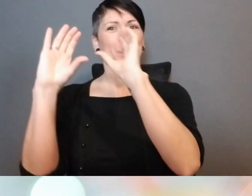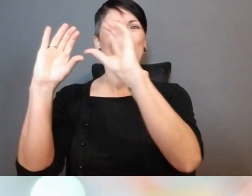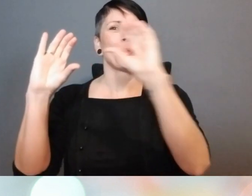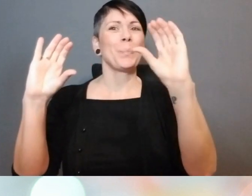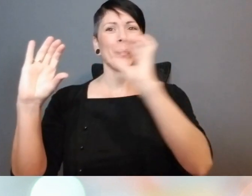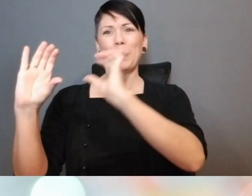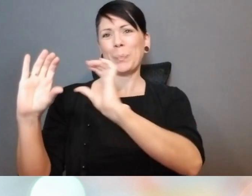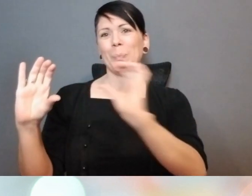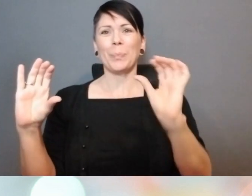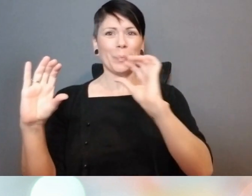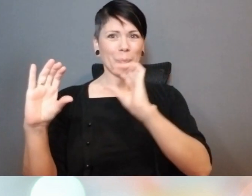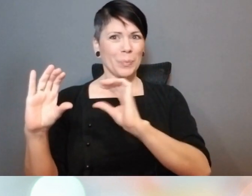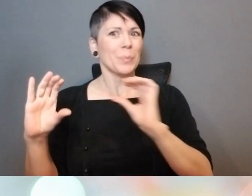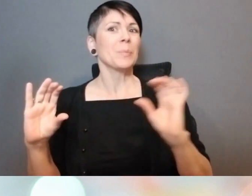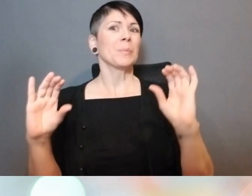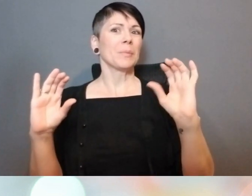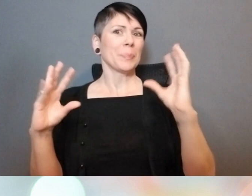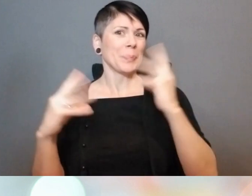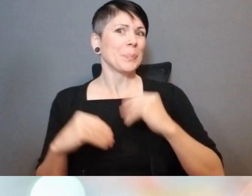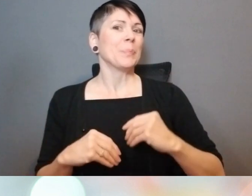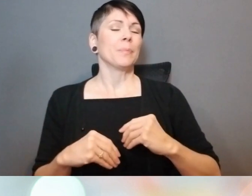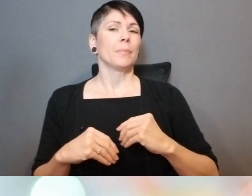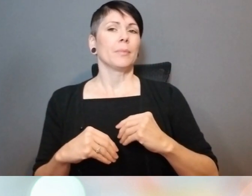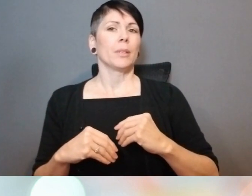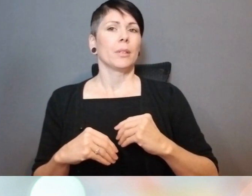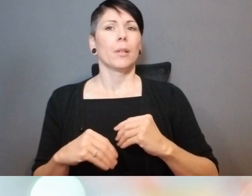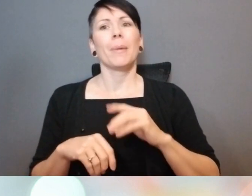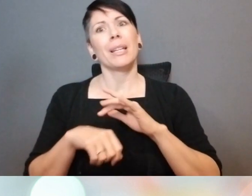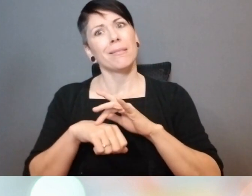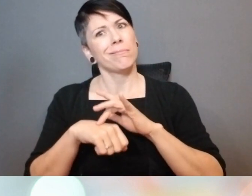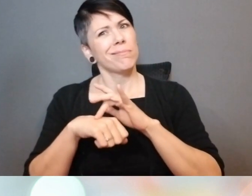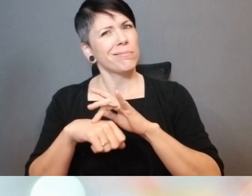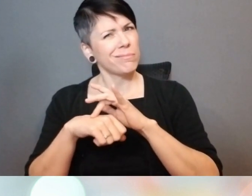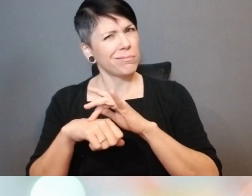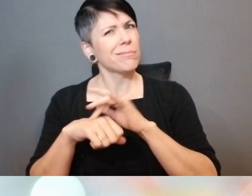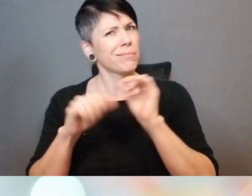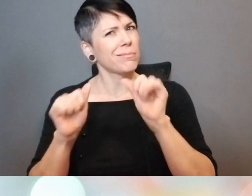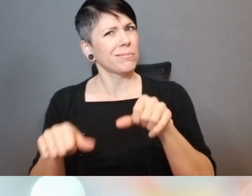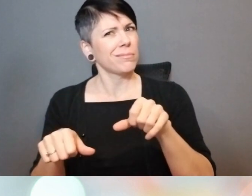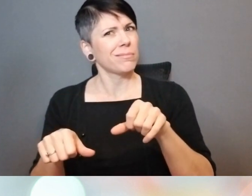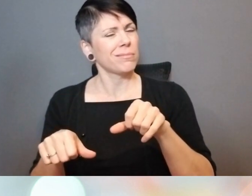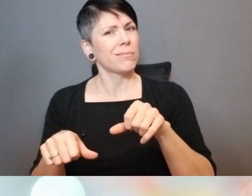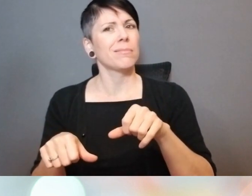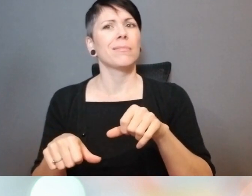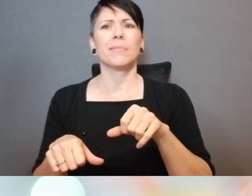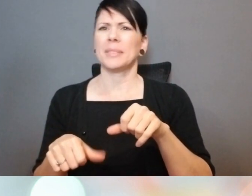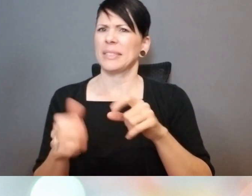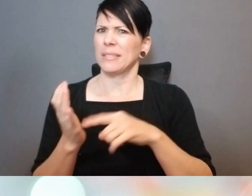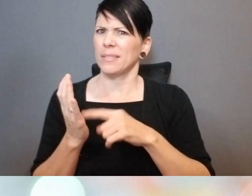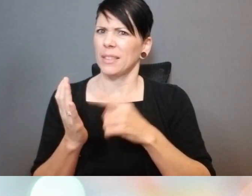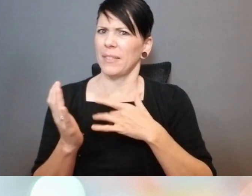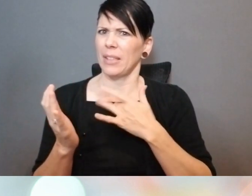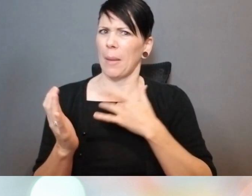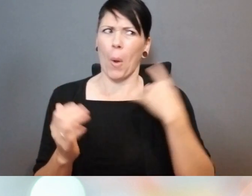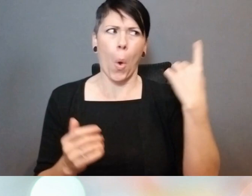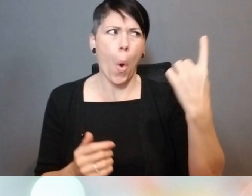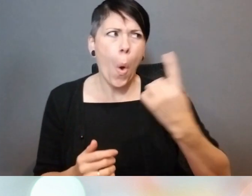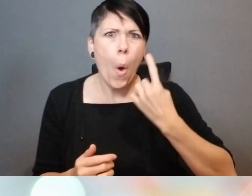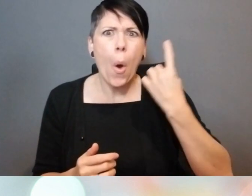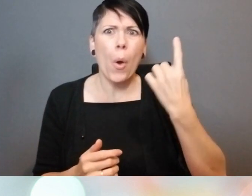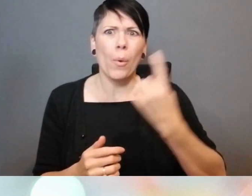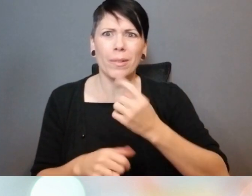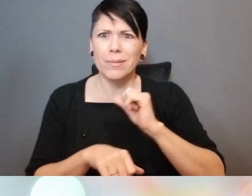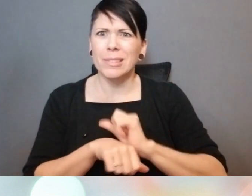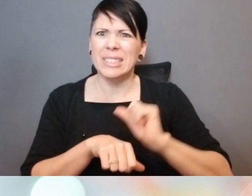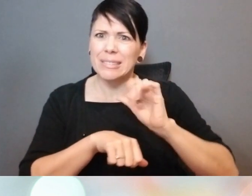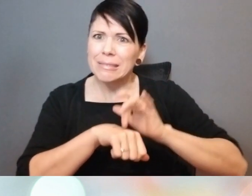pretty supplies makes you giddy. Your biggest organizing challenge is striving to keep it perfect. When you start to feel like you're constantly working